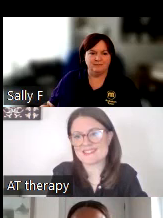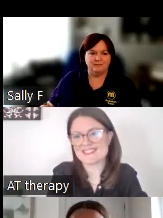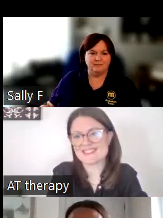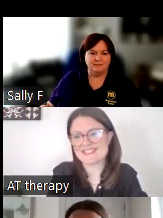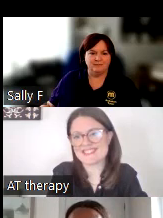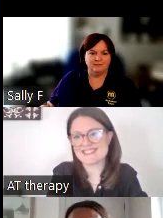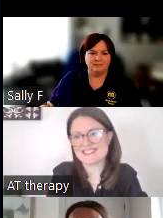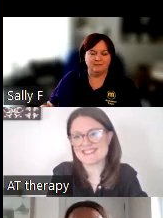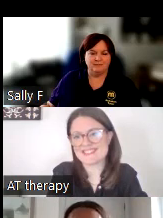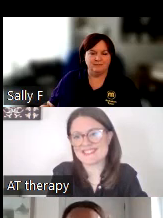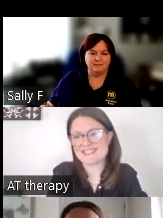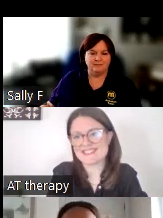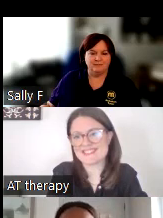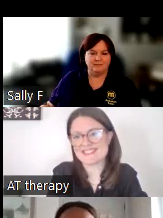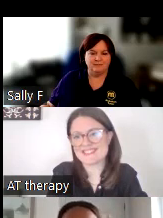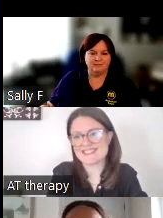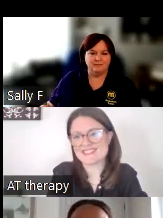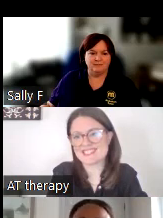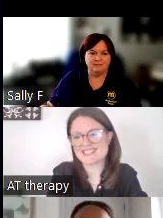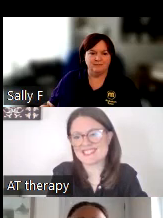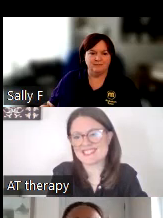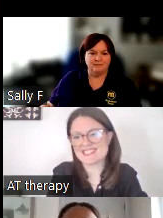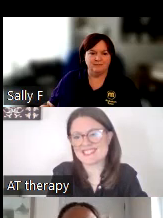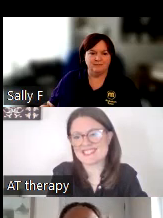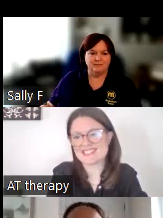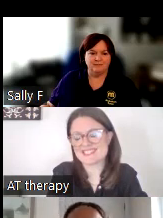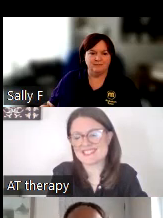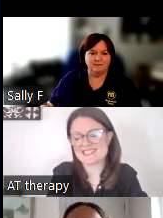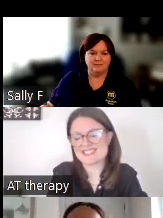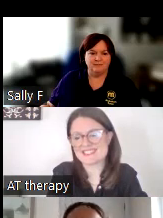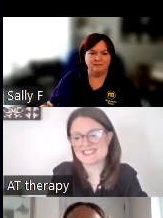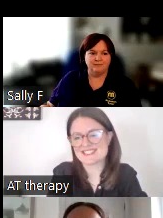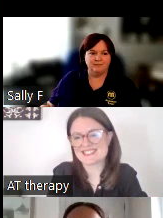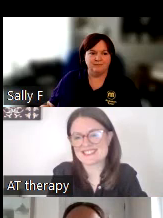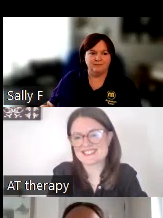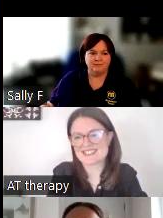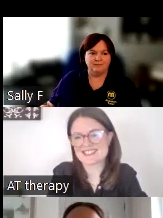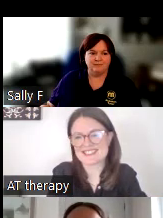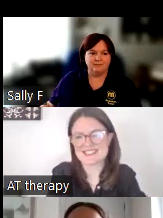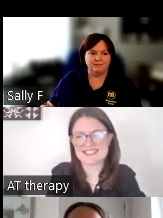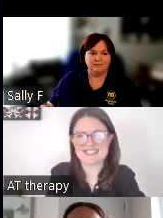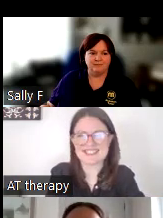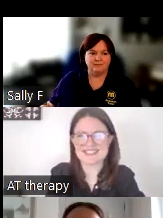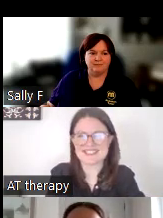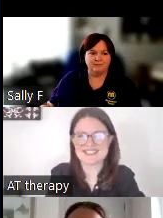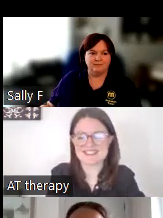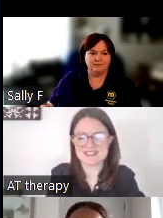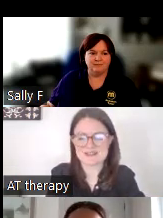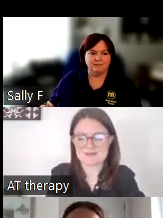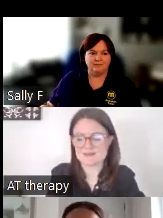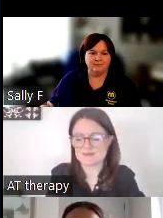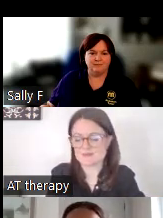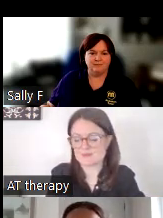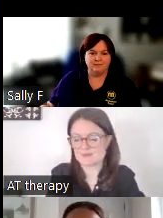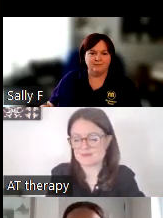because they wanted me to show them that sign because they found it really funny. And then we'd often do like a warm-up game. So the burst and